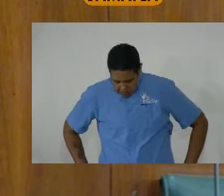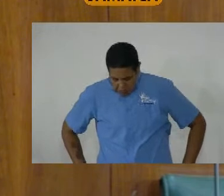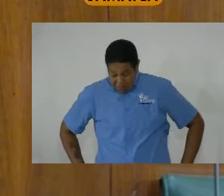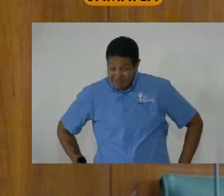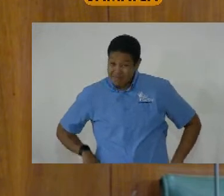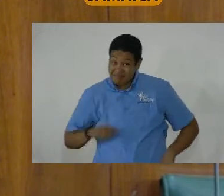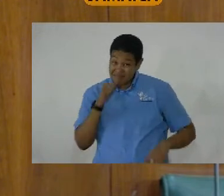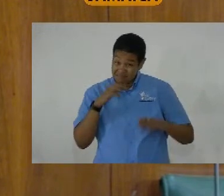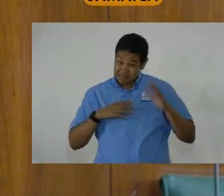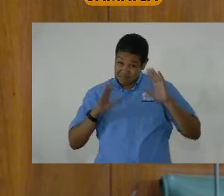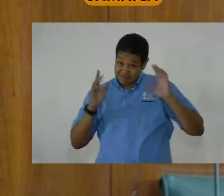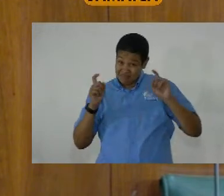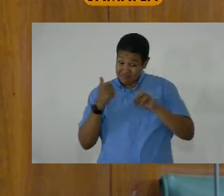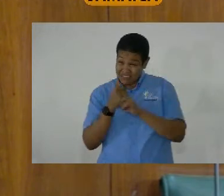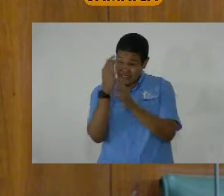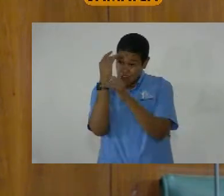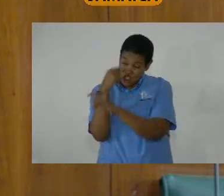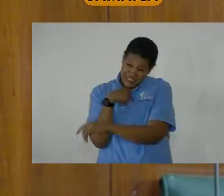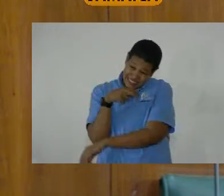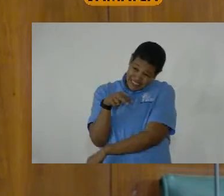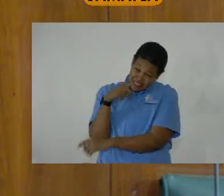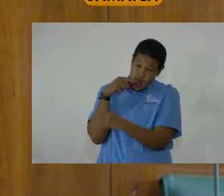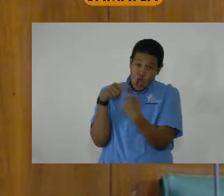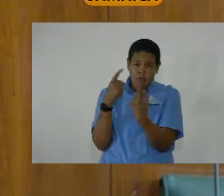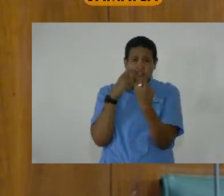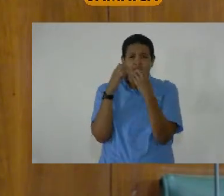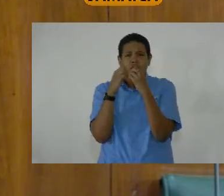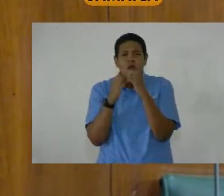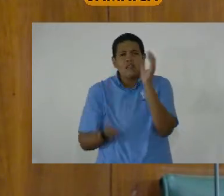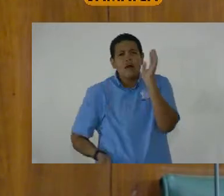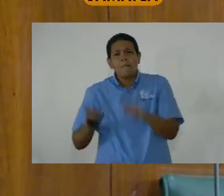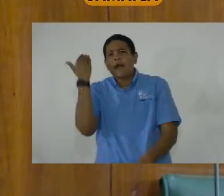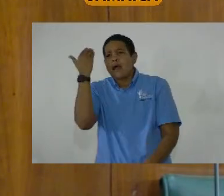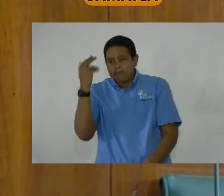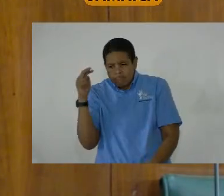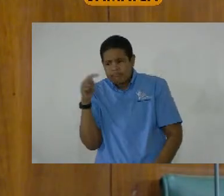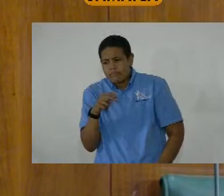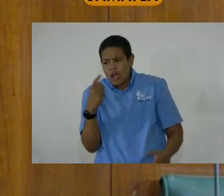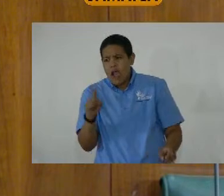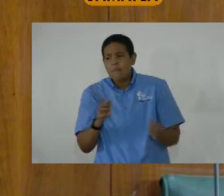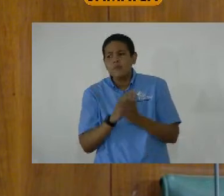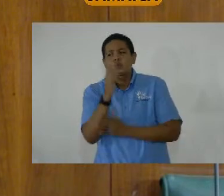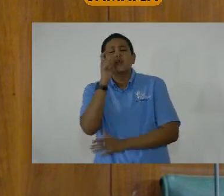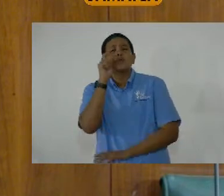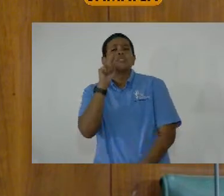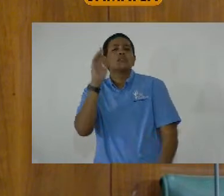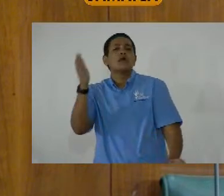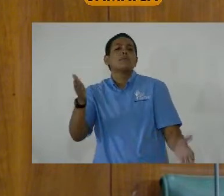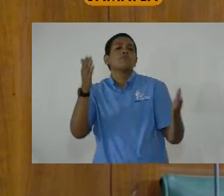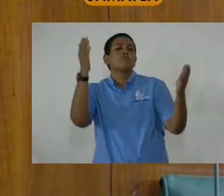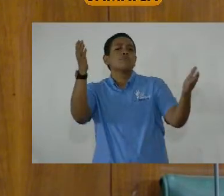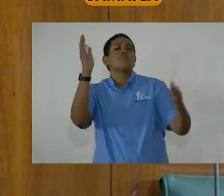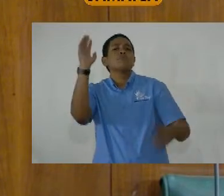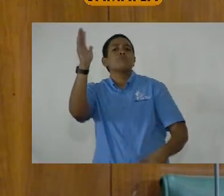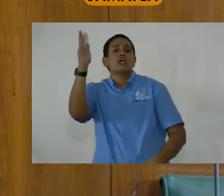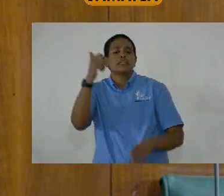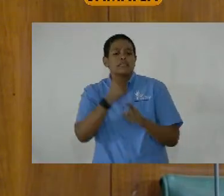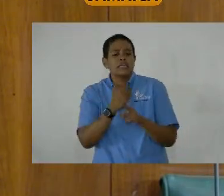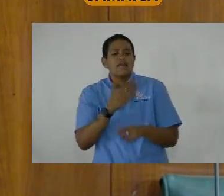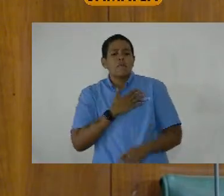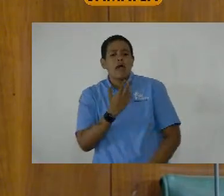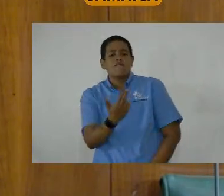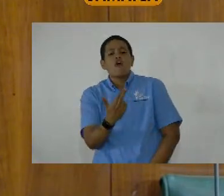Madam Speaker, the concerns of the opposition are further heightened by the recent presentation of my